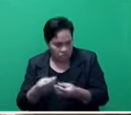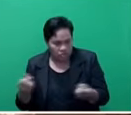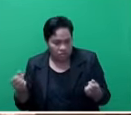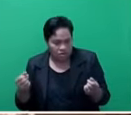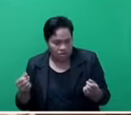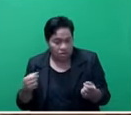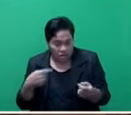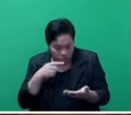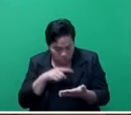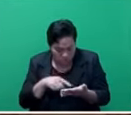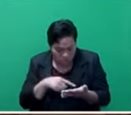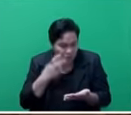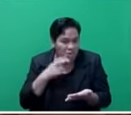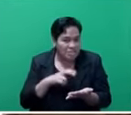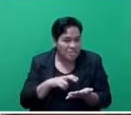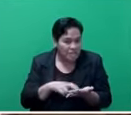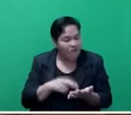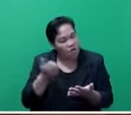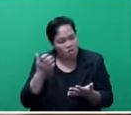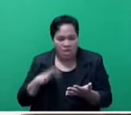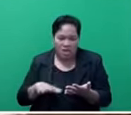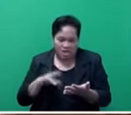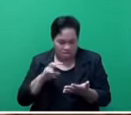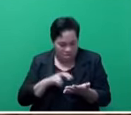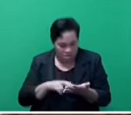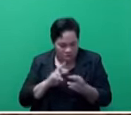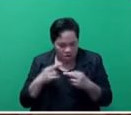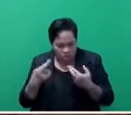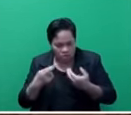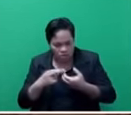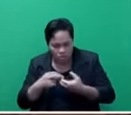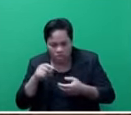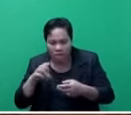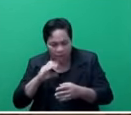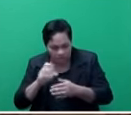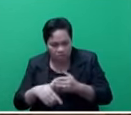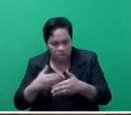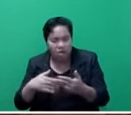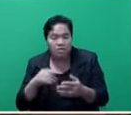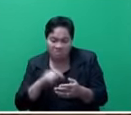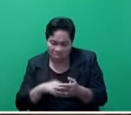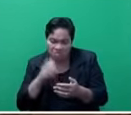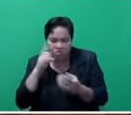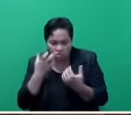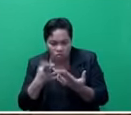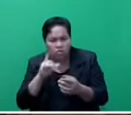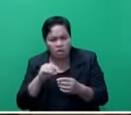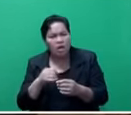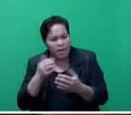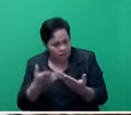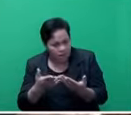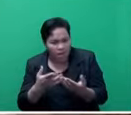gift register that is now being done. Reconciliation to be done on a timely basis. Now they're showing that it's done. So there's improvement. Things are being